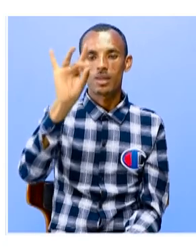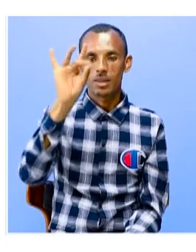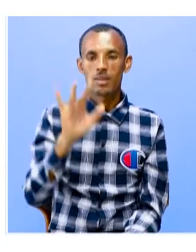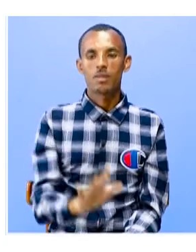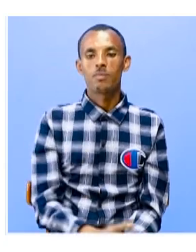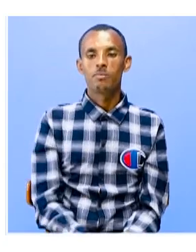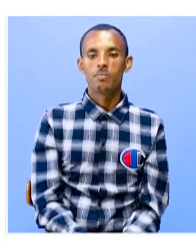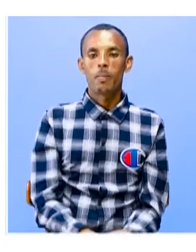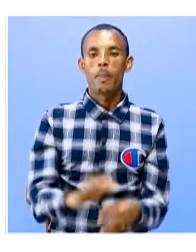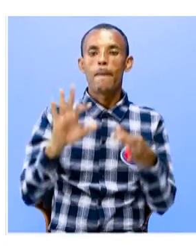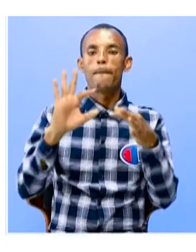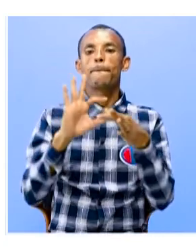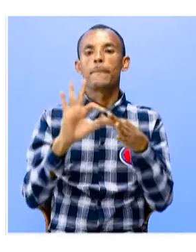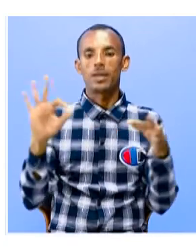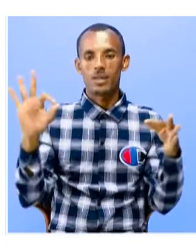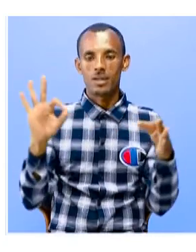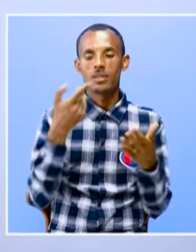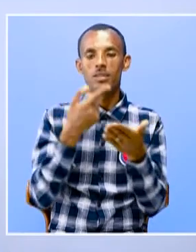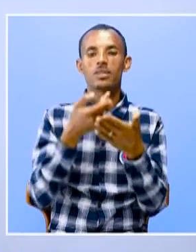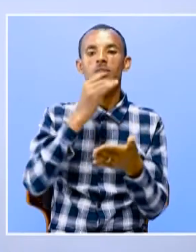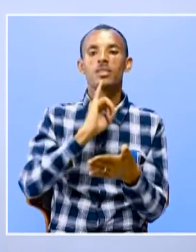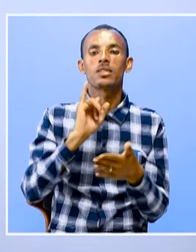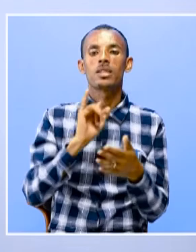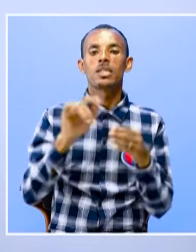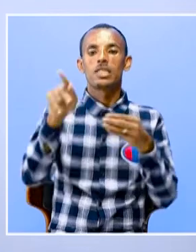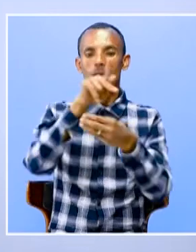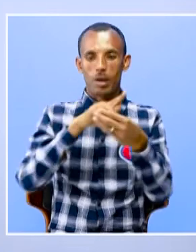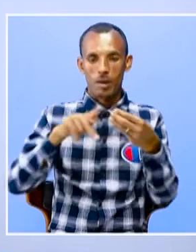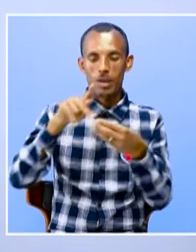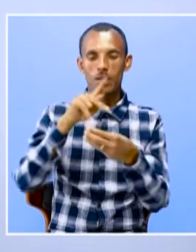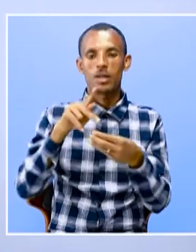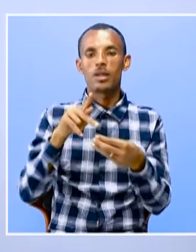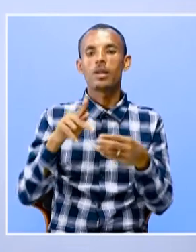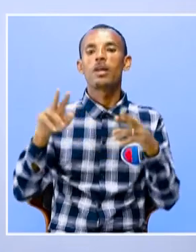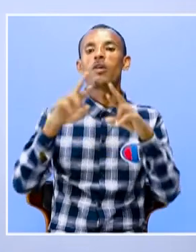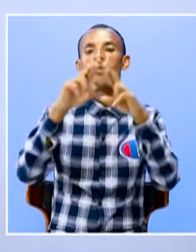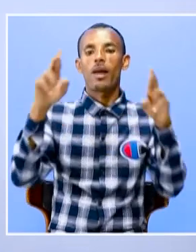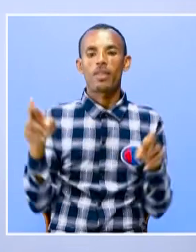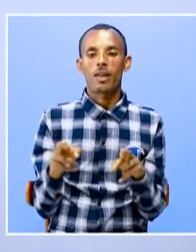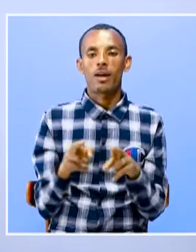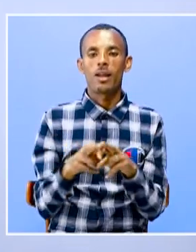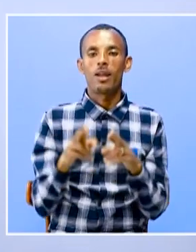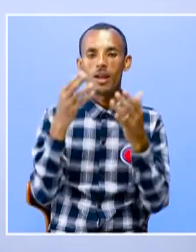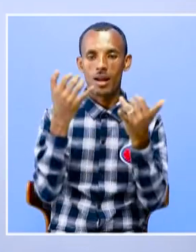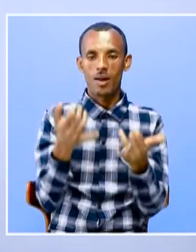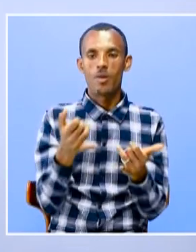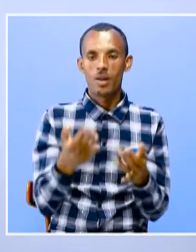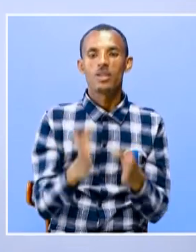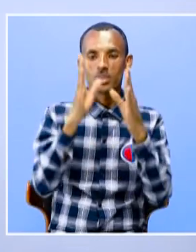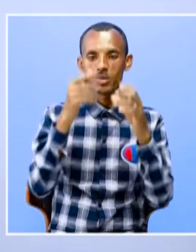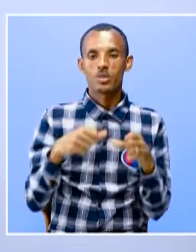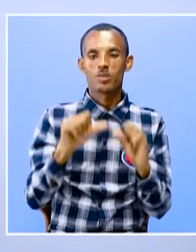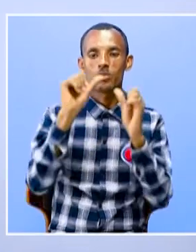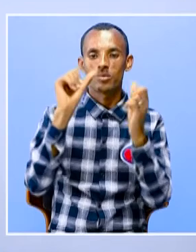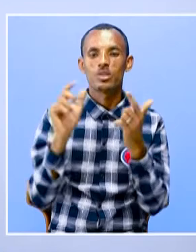28 meters. So this is the perimeter of this rectangle. Now let's go on to